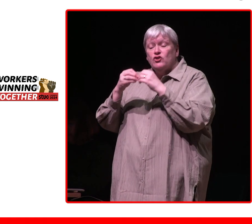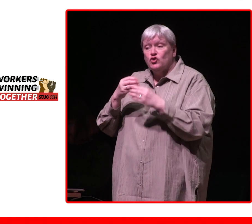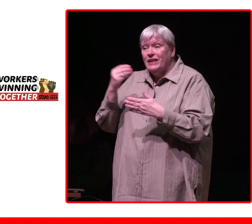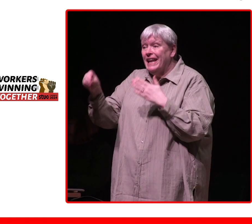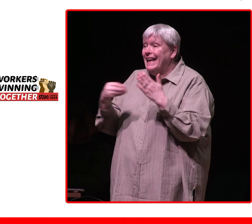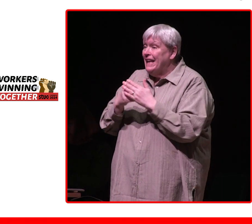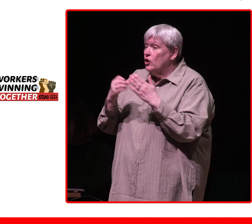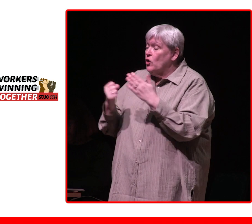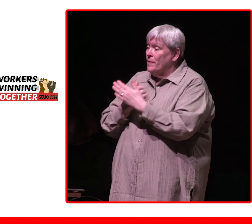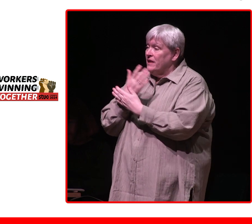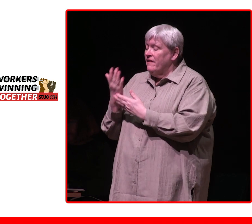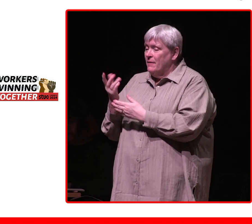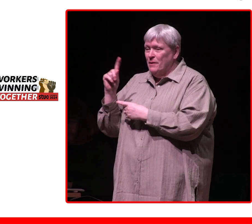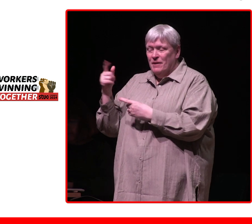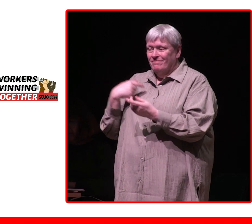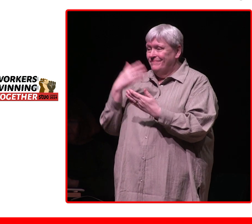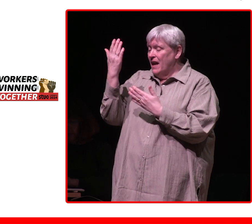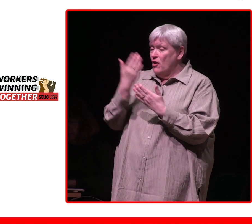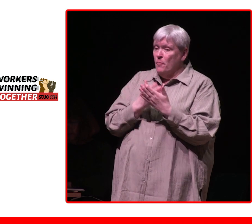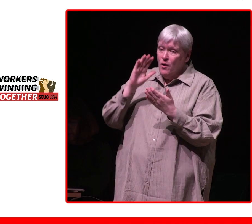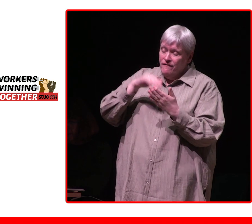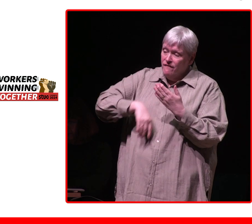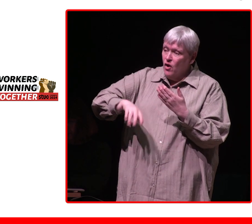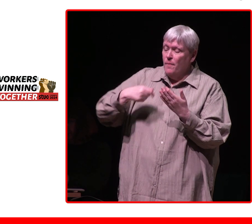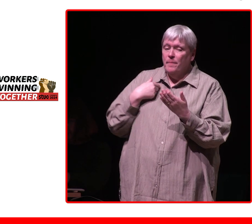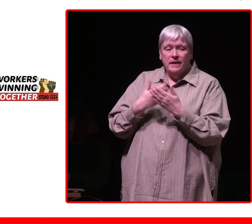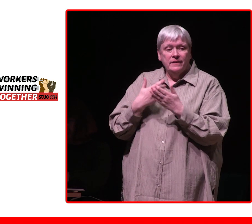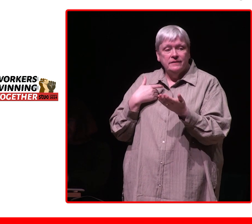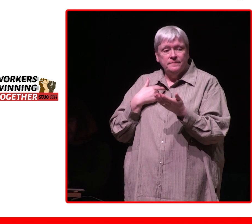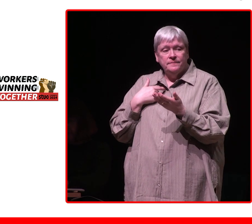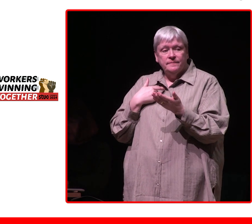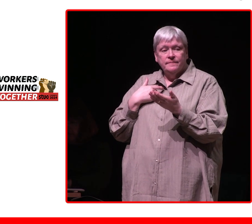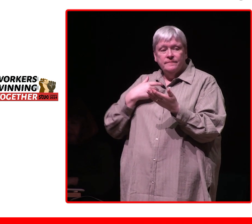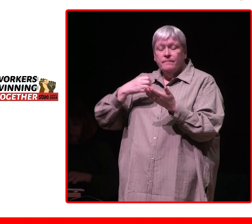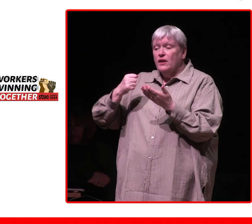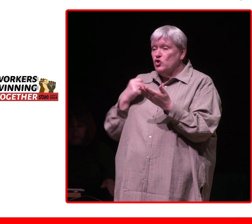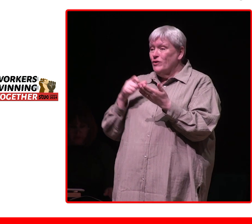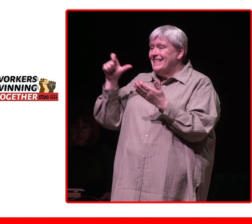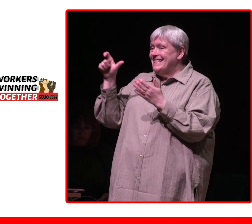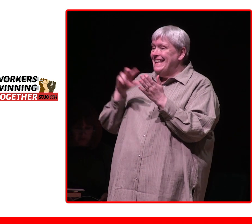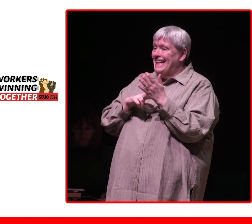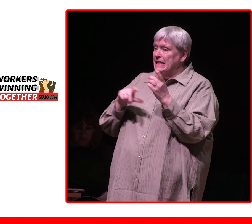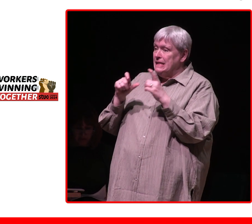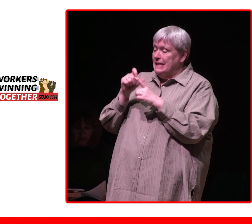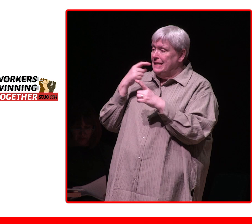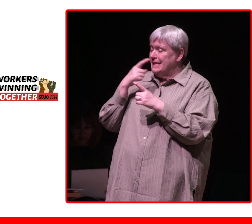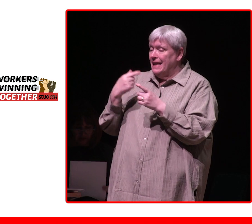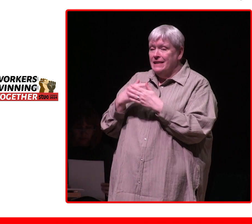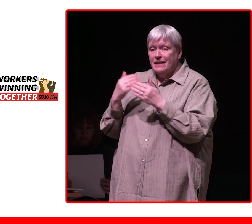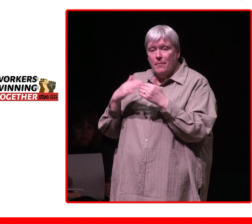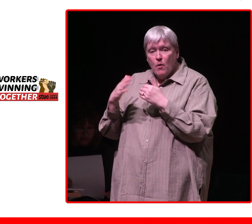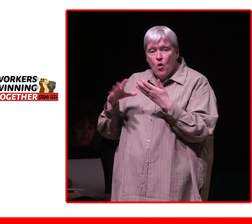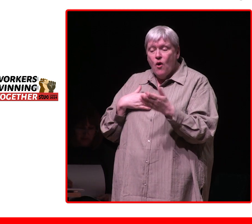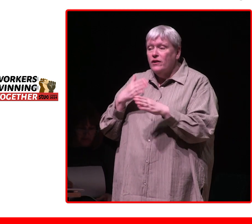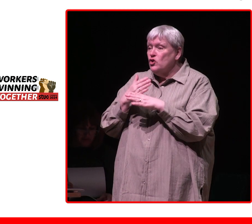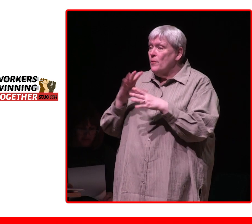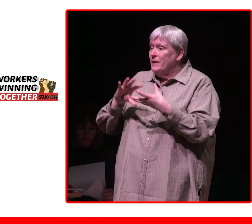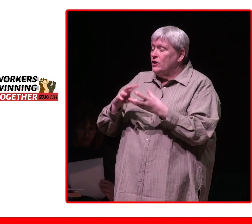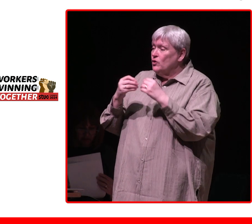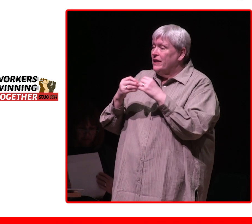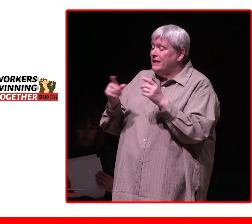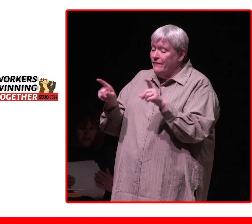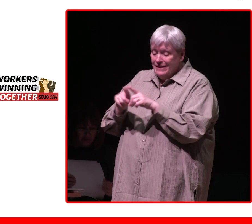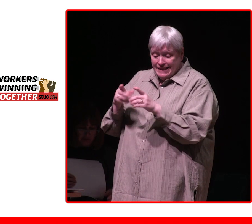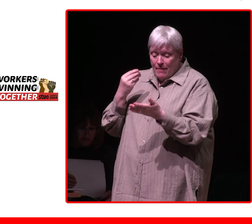However, as a report by the STUC and Scottish CND shows, more jobs would be created if the same amounts of